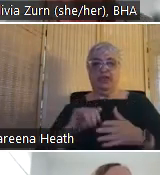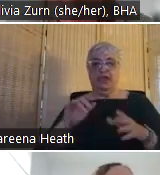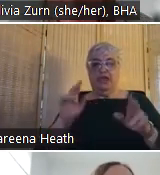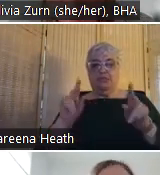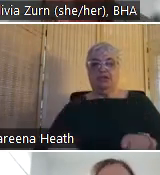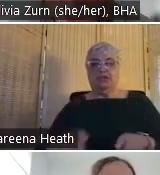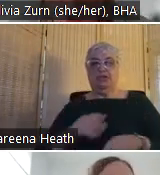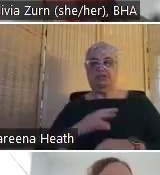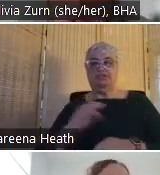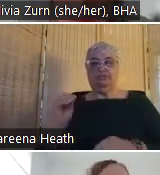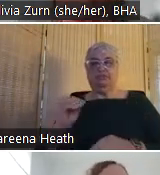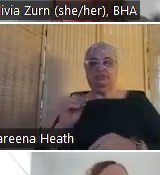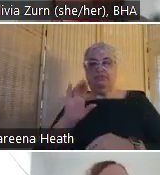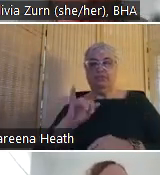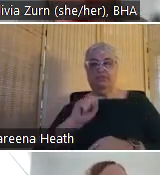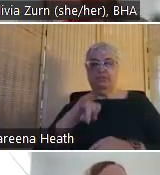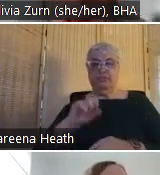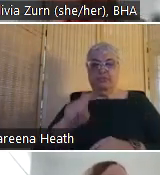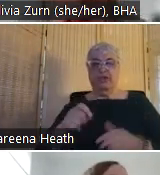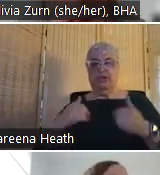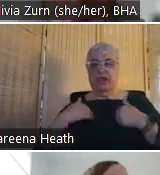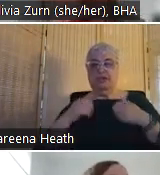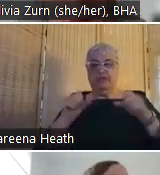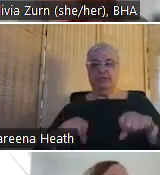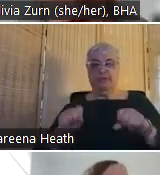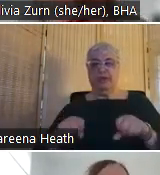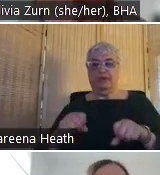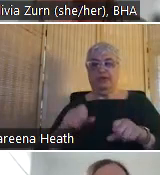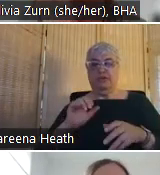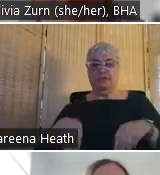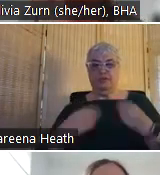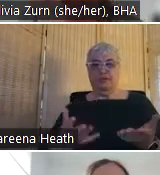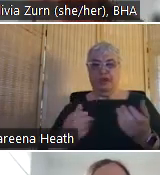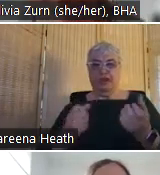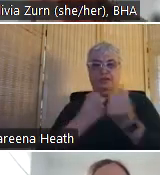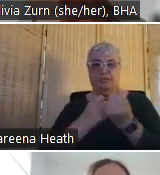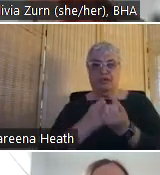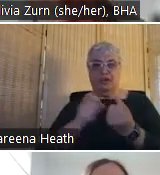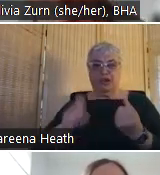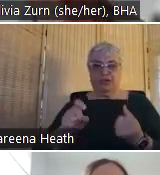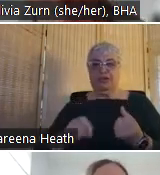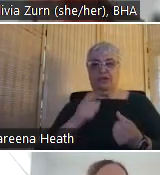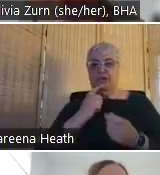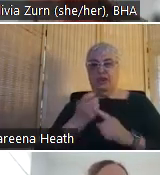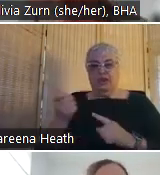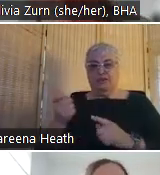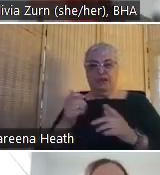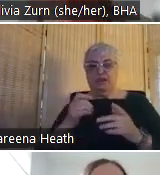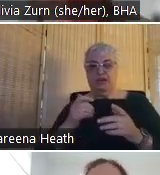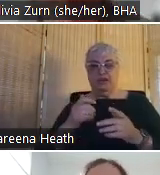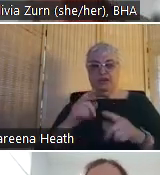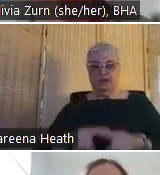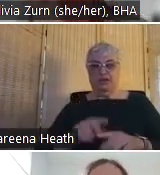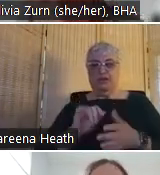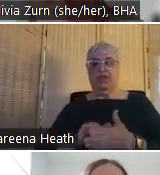individual in crisis, and must have the capacity to provide supports necessary to alleviate conditions leading to the